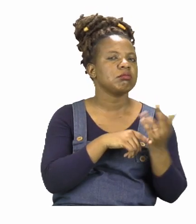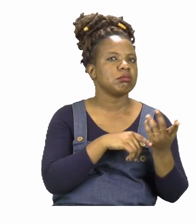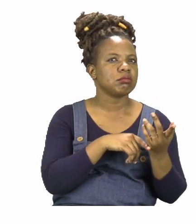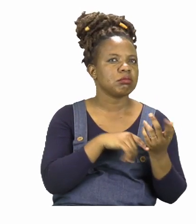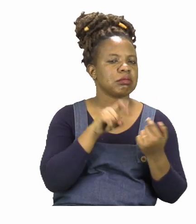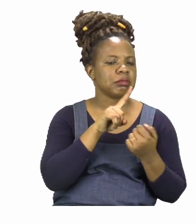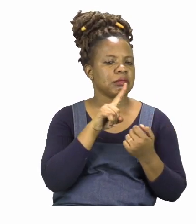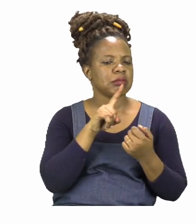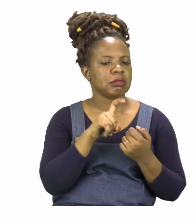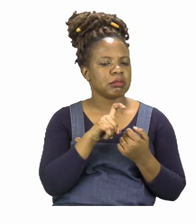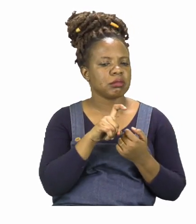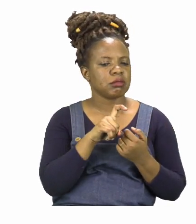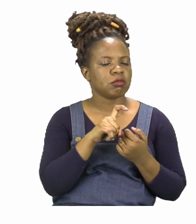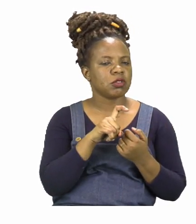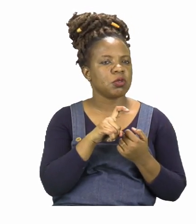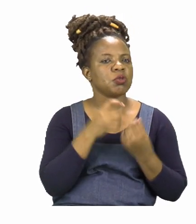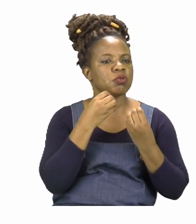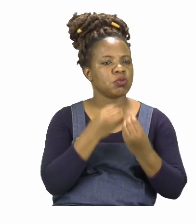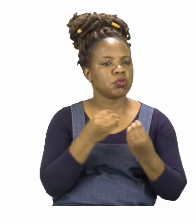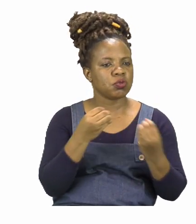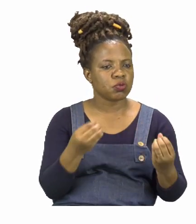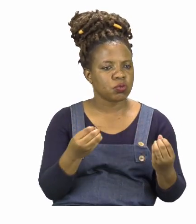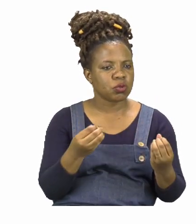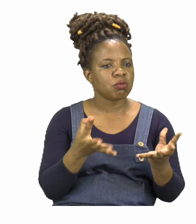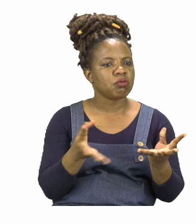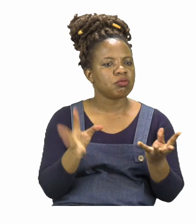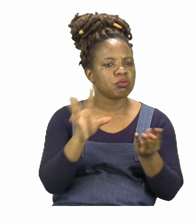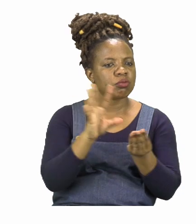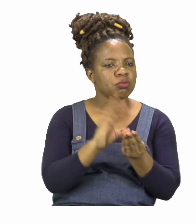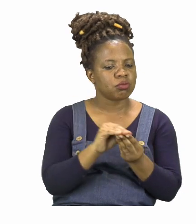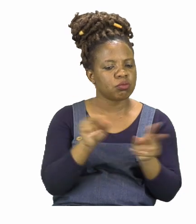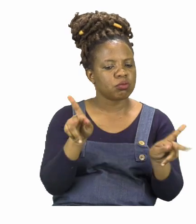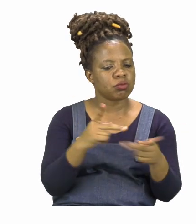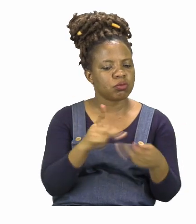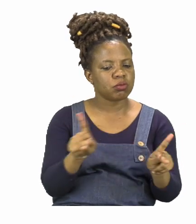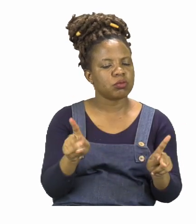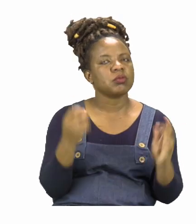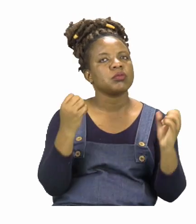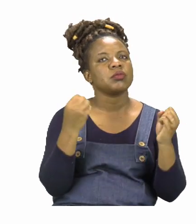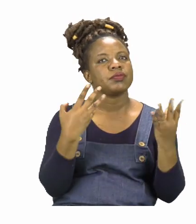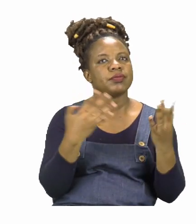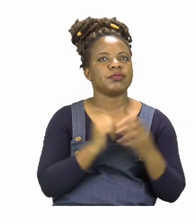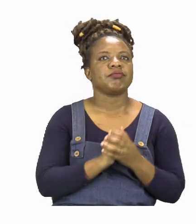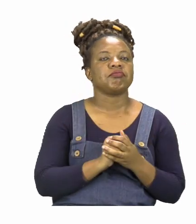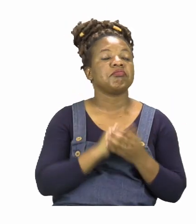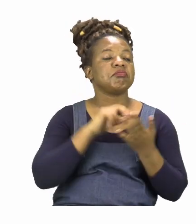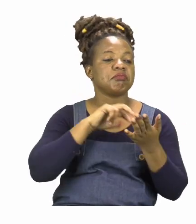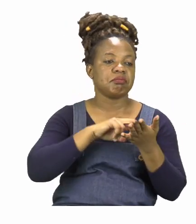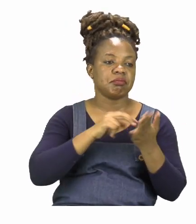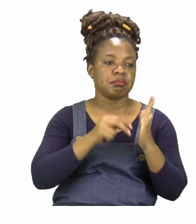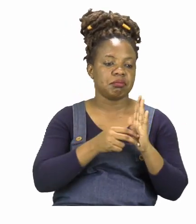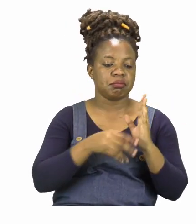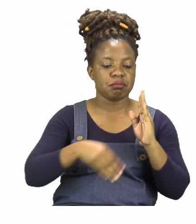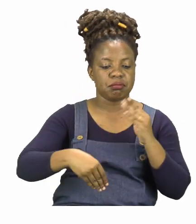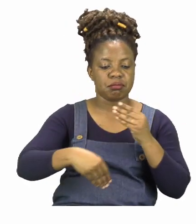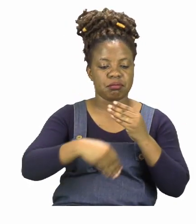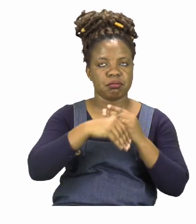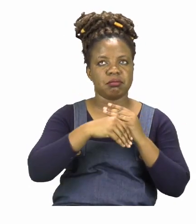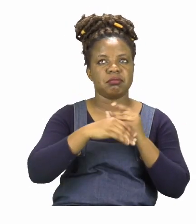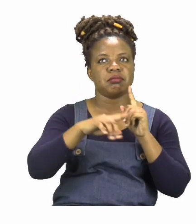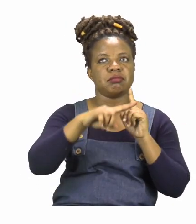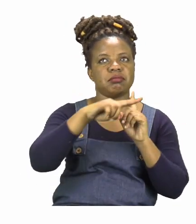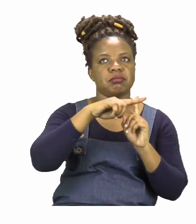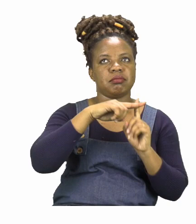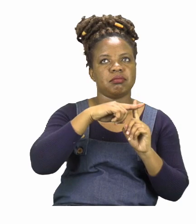his party? So that means we are adding. Let's now take a look at the